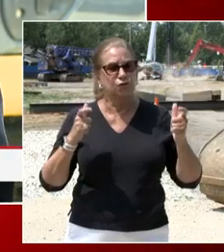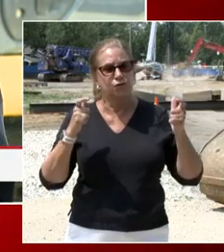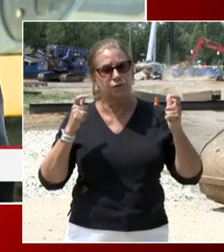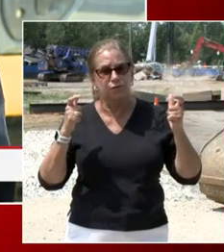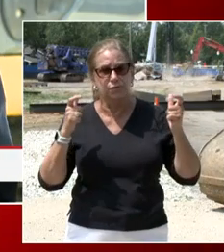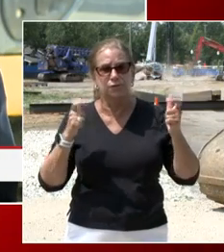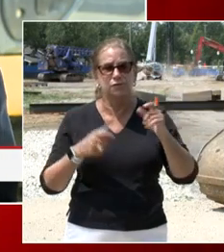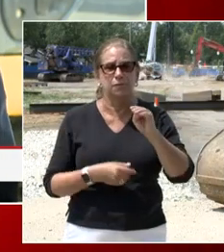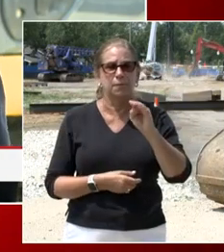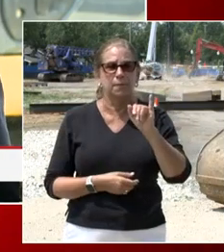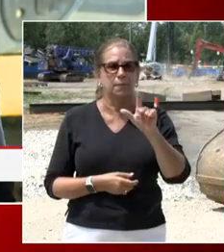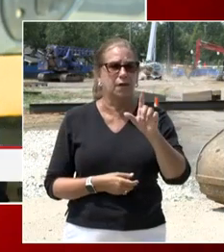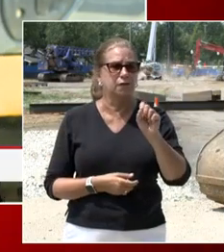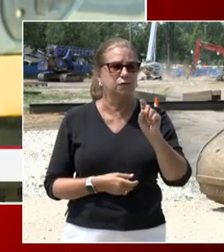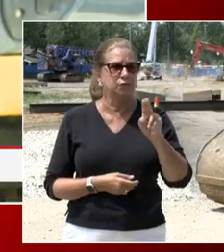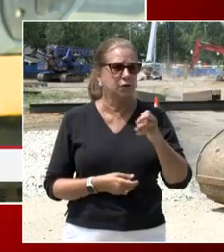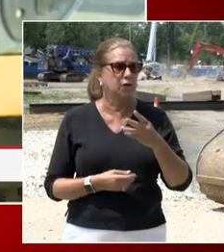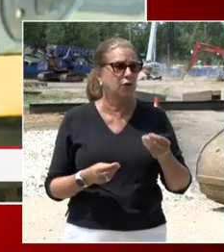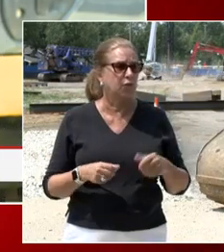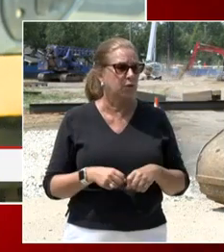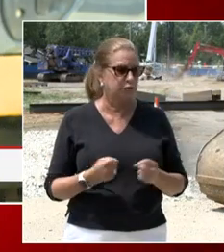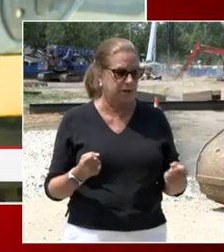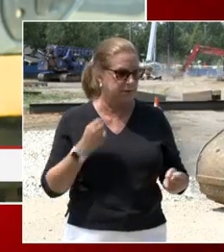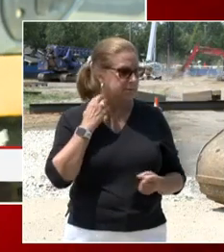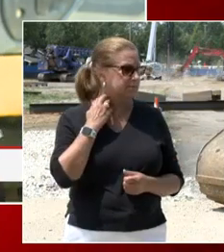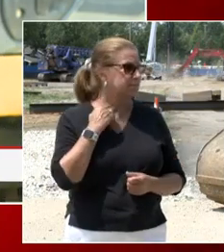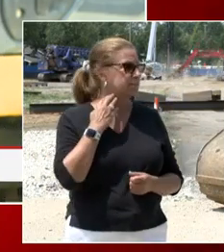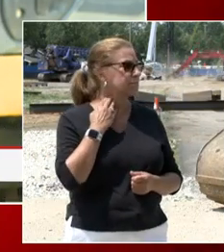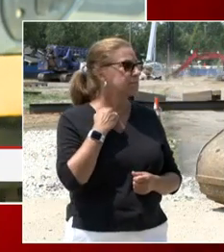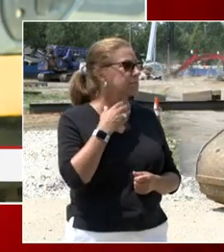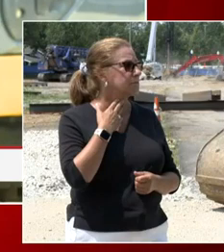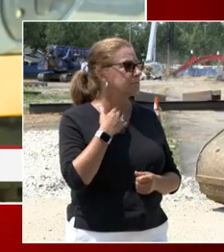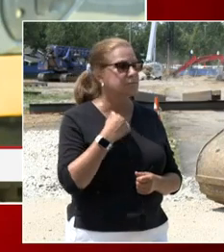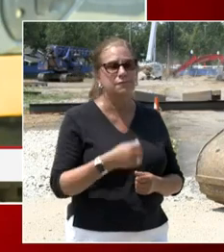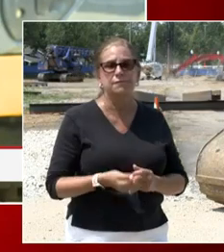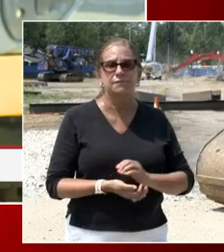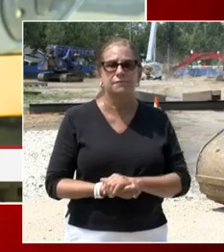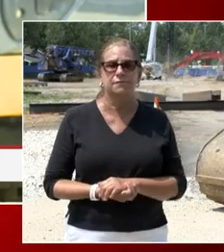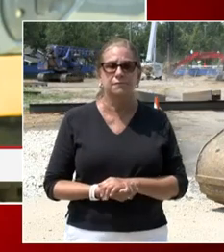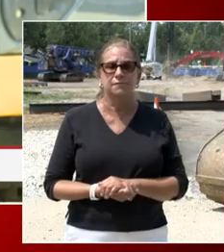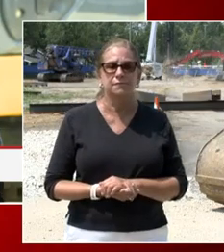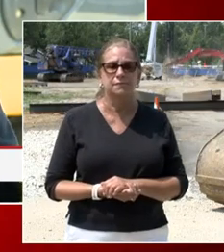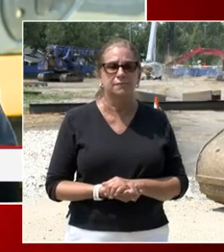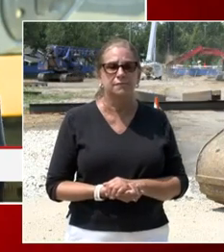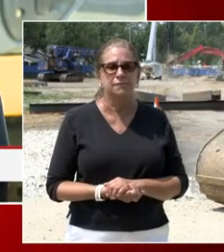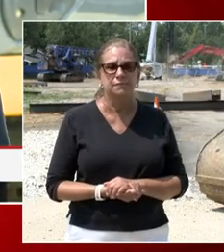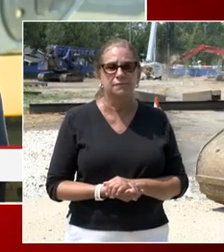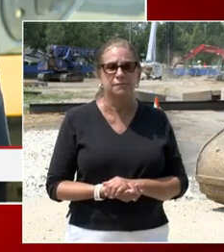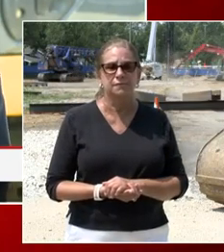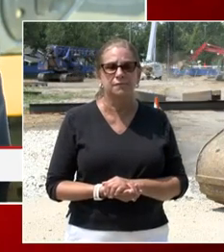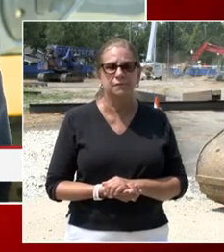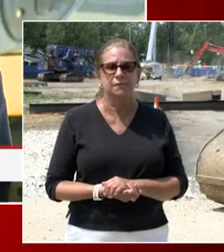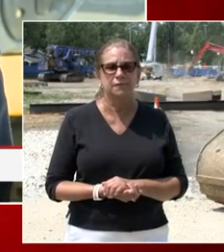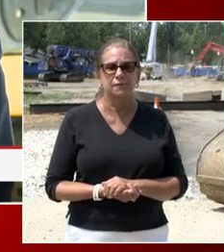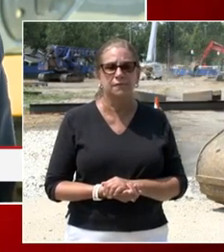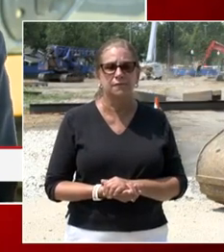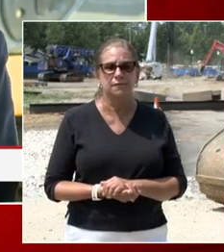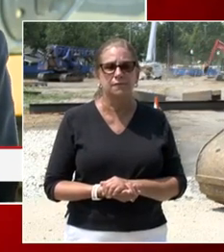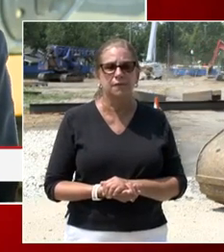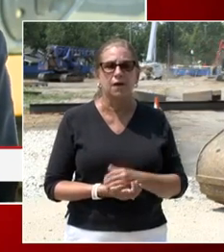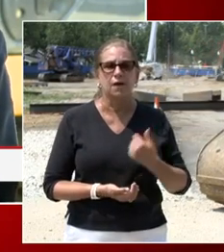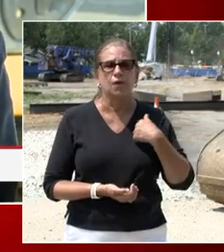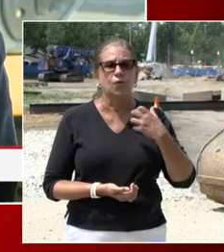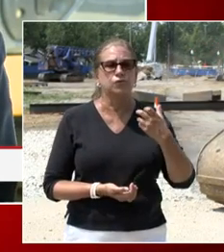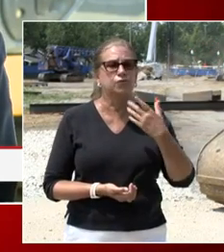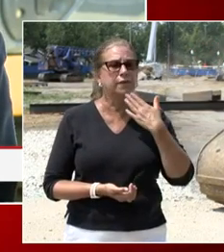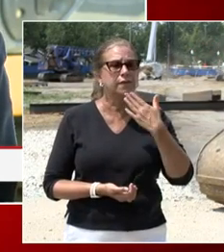Elizabeth's East. Usually at the end, I thank everyone, but it really did take a village for all of this. I'm going to thank everyone right up